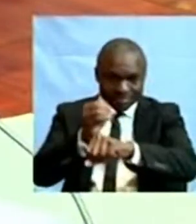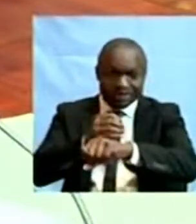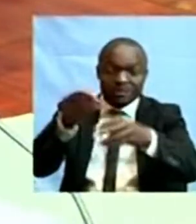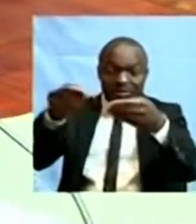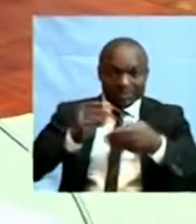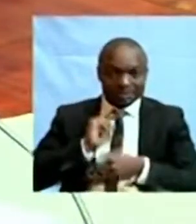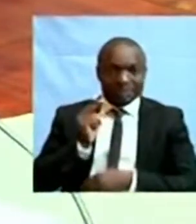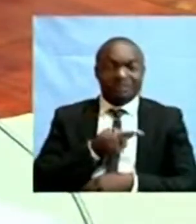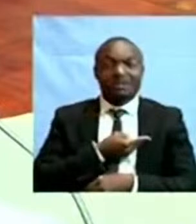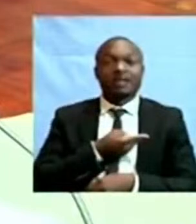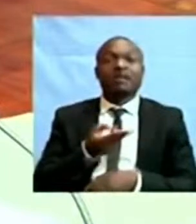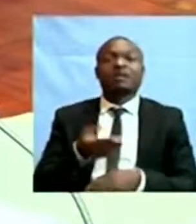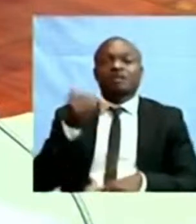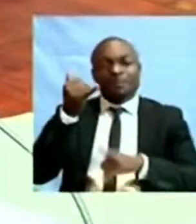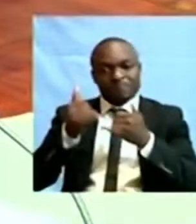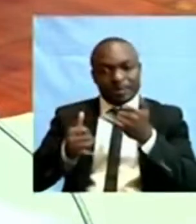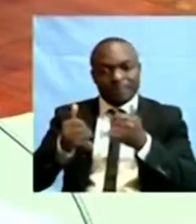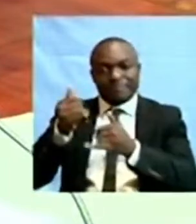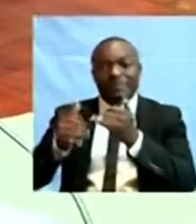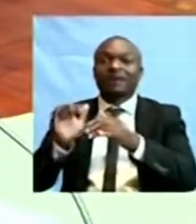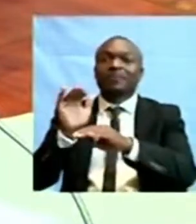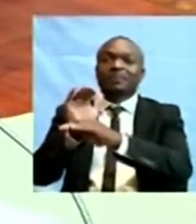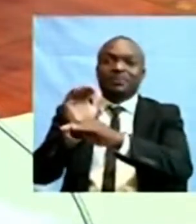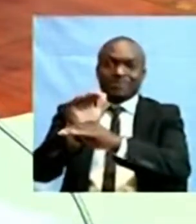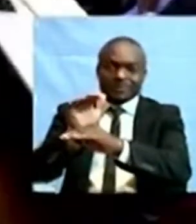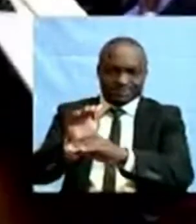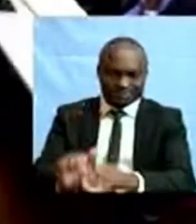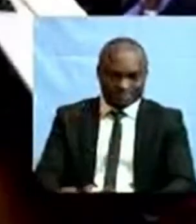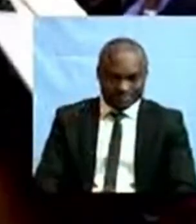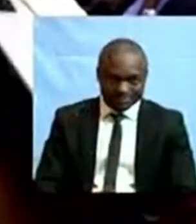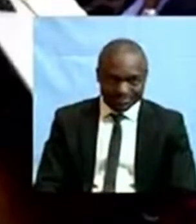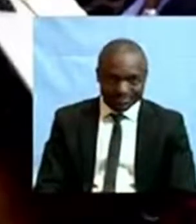us your concluding remarks.